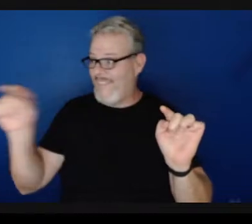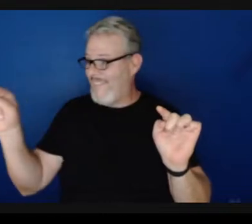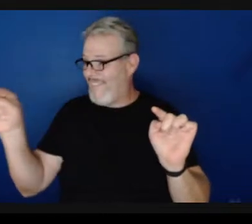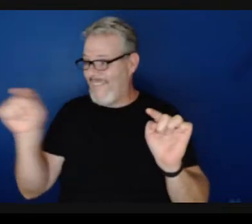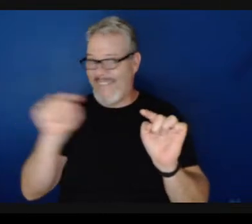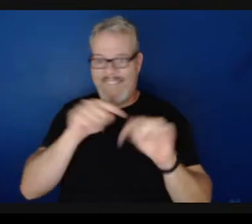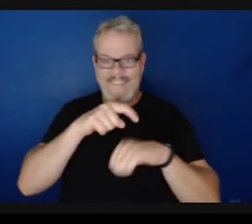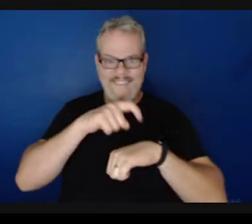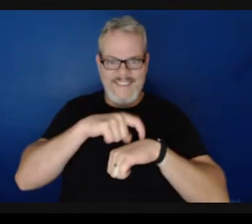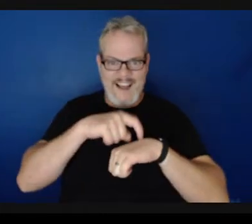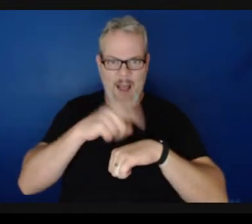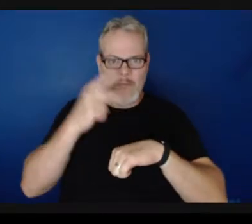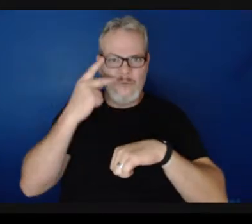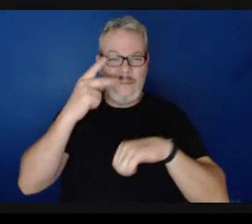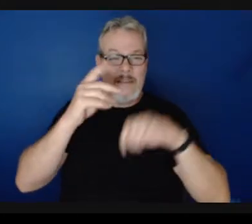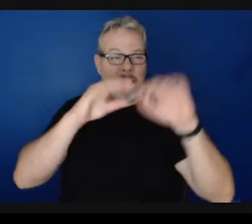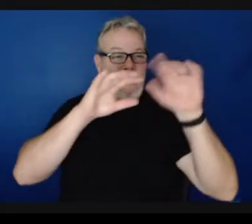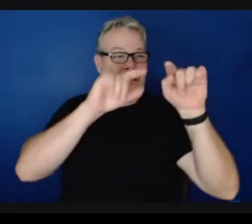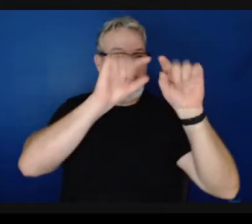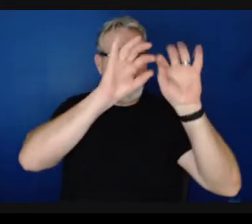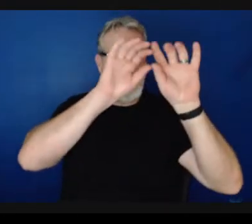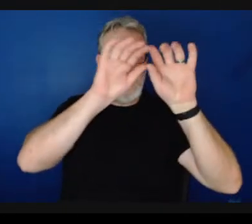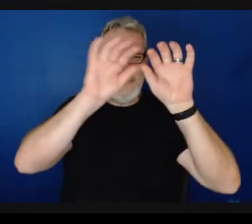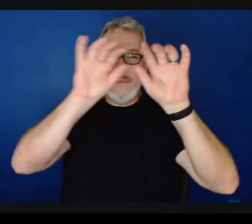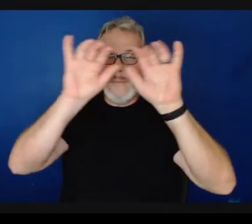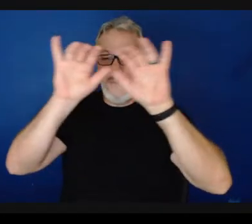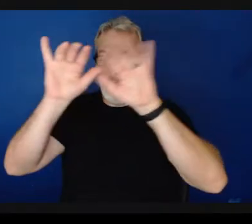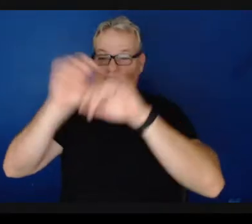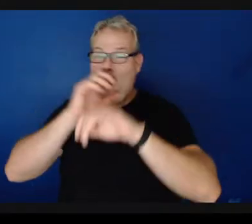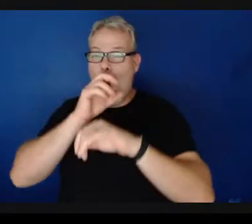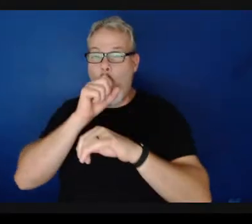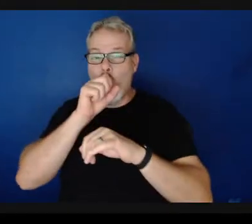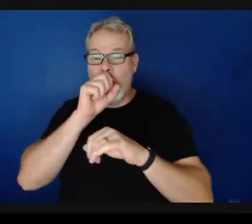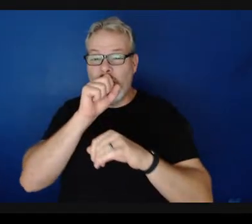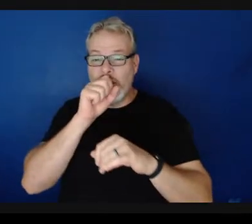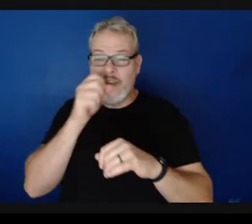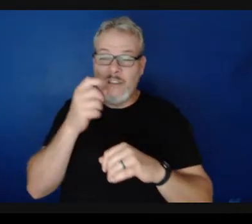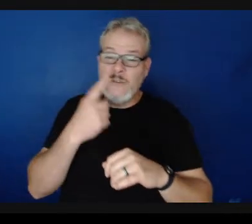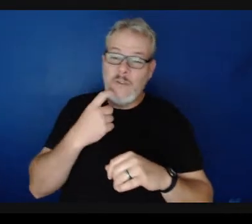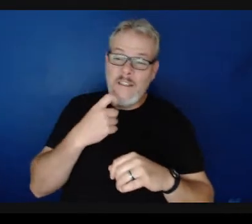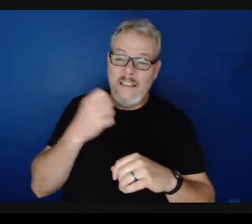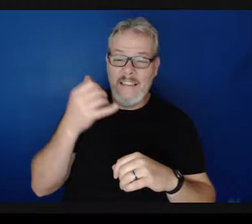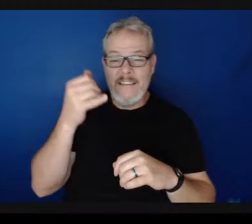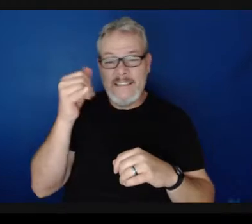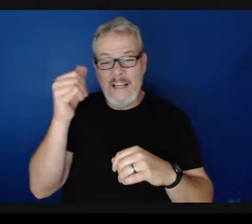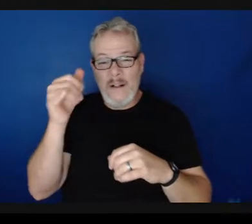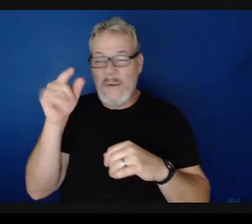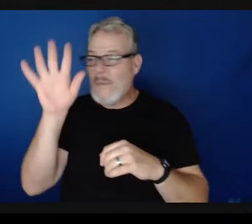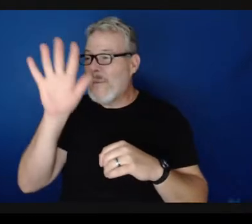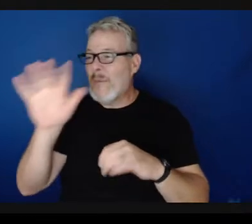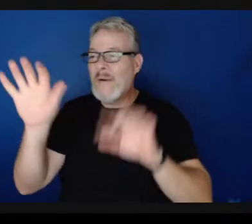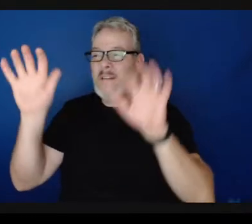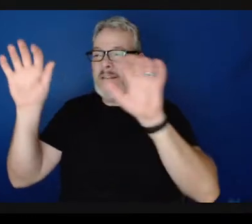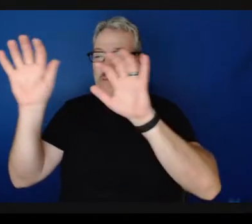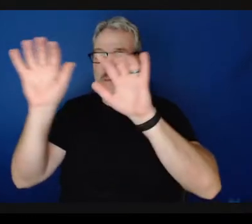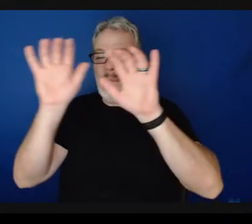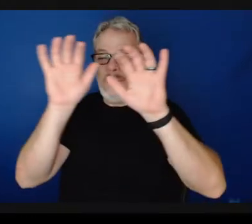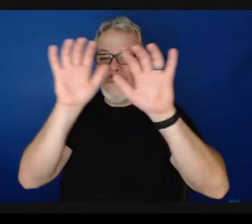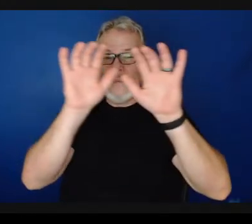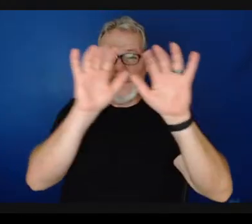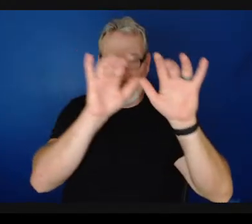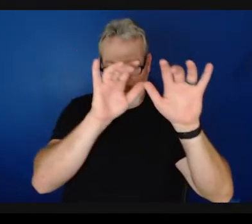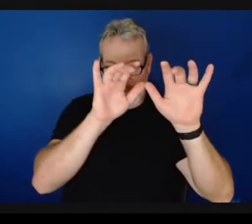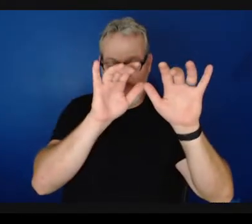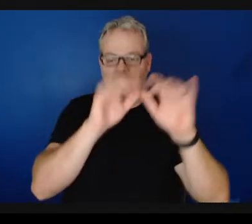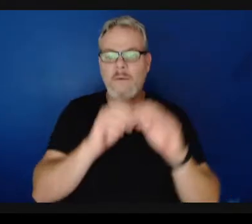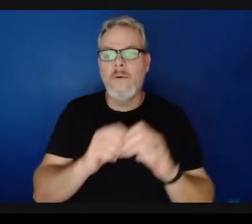up here and then ramping down, and you can see there's still further events, and maybe the character got slightly deeper here afterwards as maybe recharge is happening